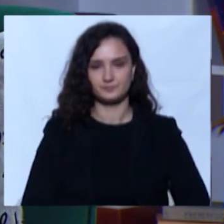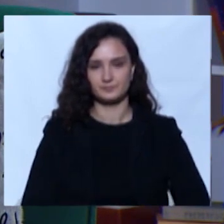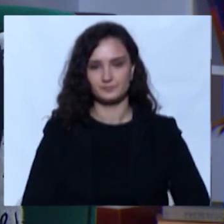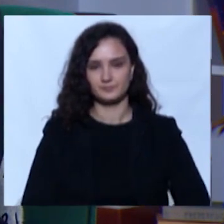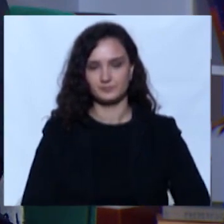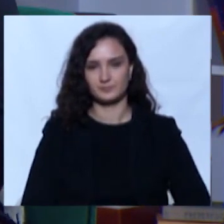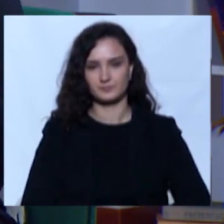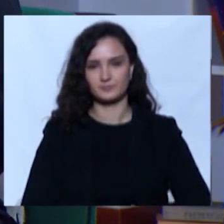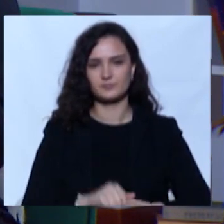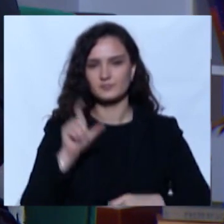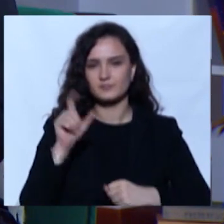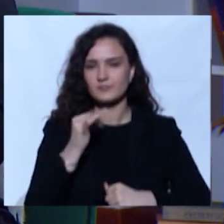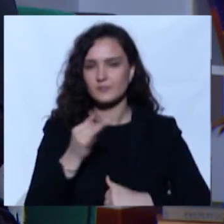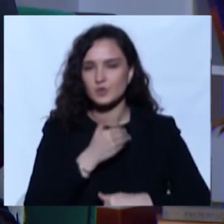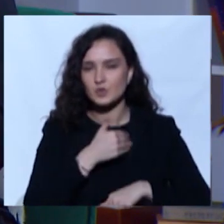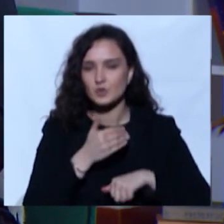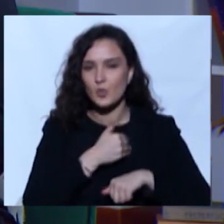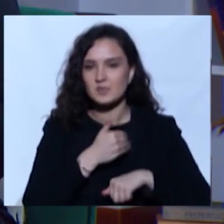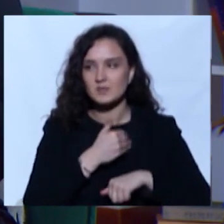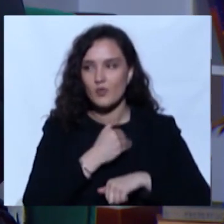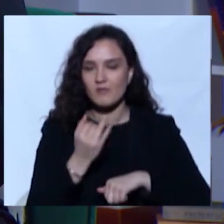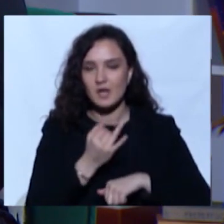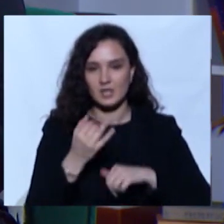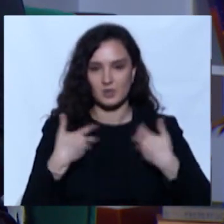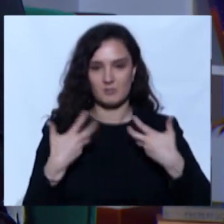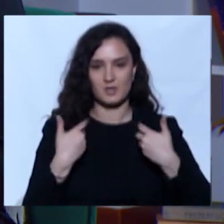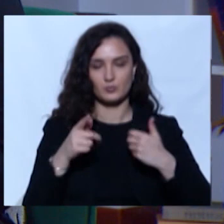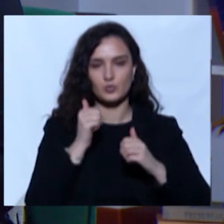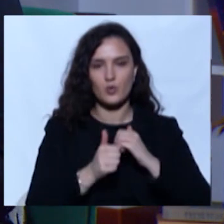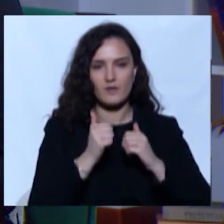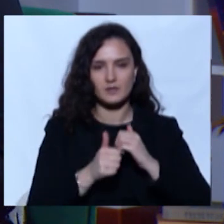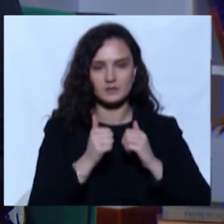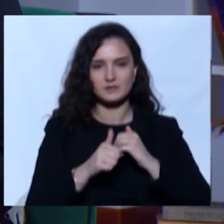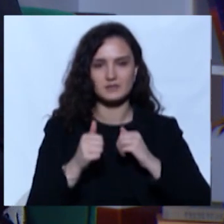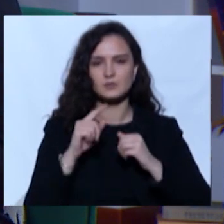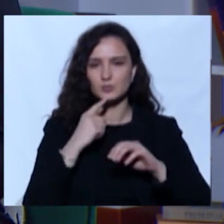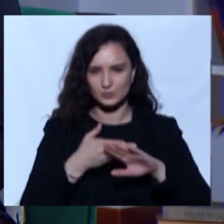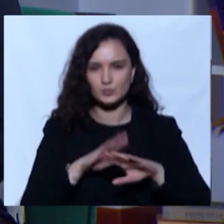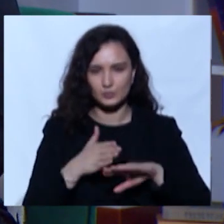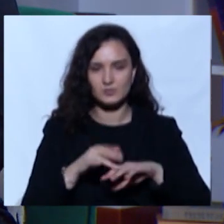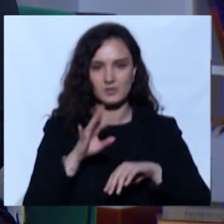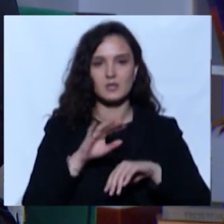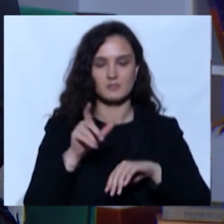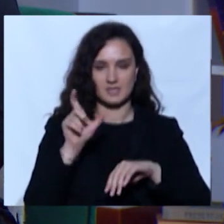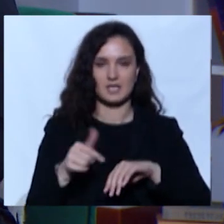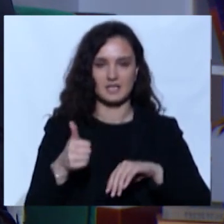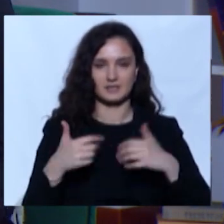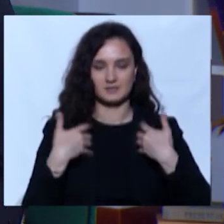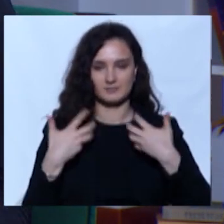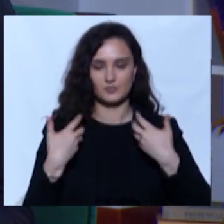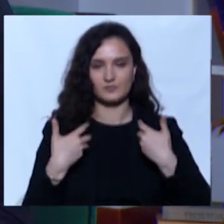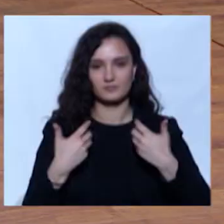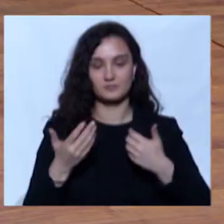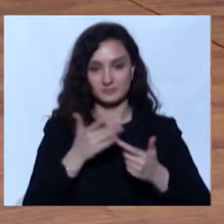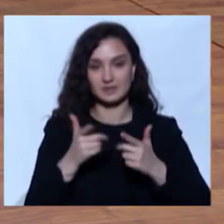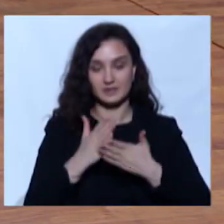Curious George is a curious monkey. He's always getting into trouble, but he's a very good monkey too. Are you